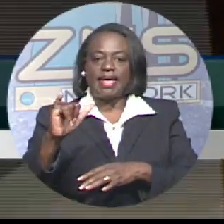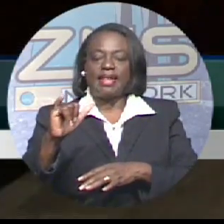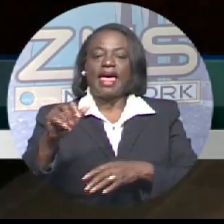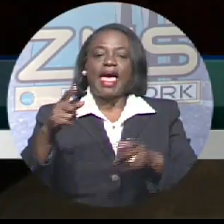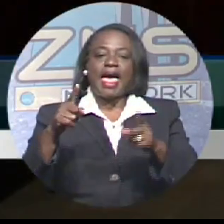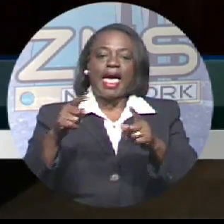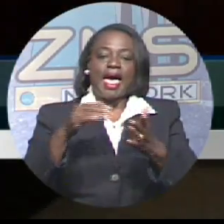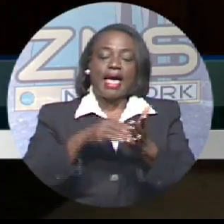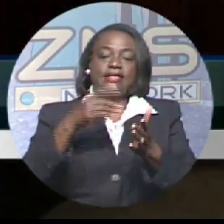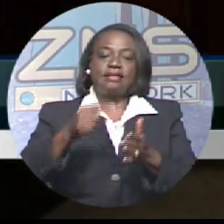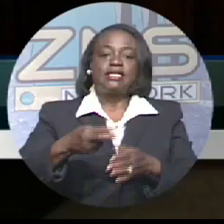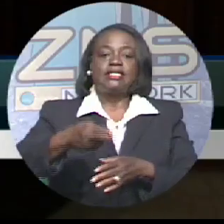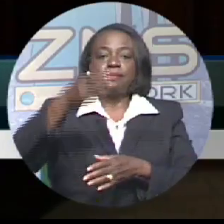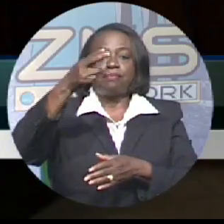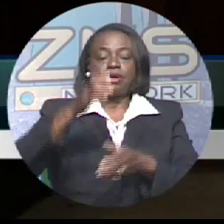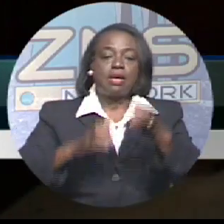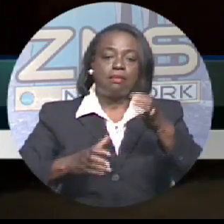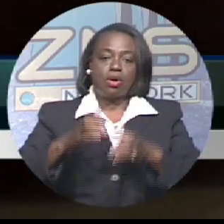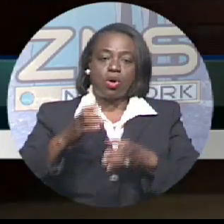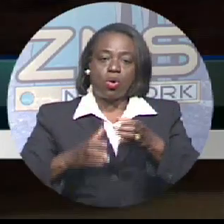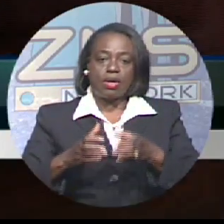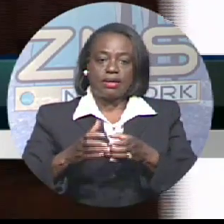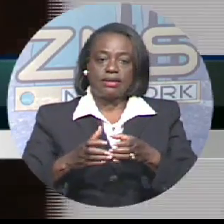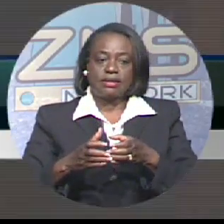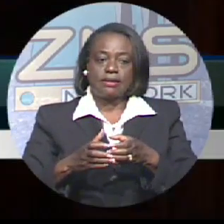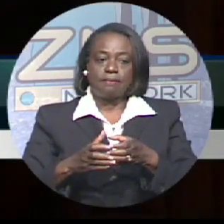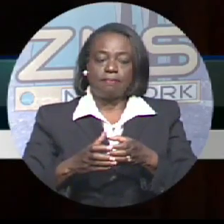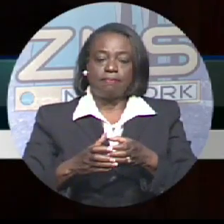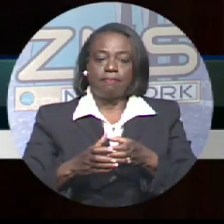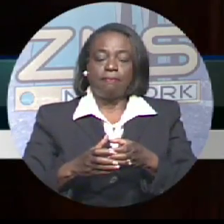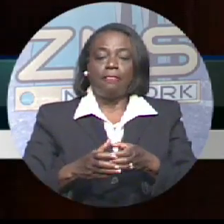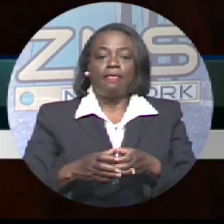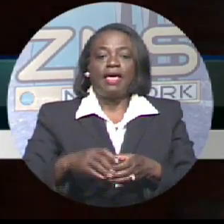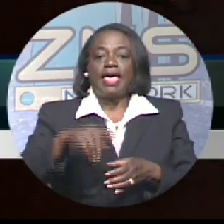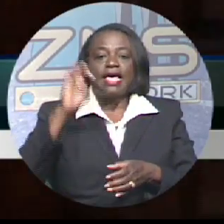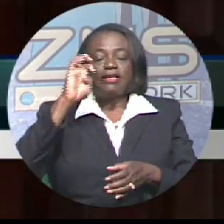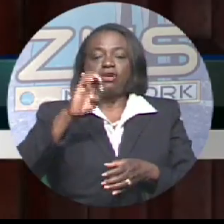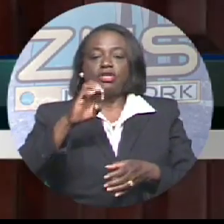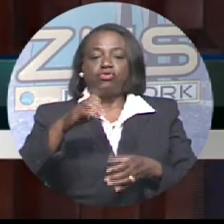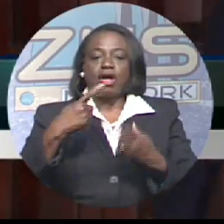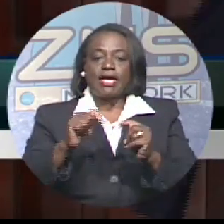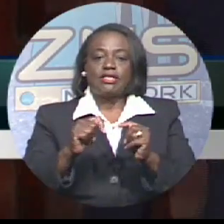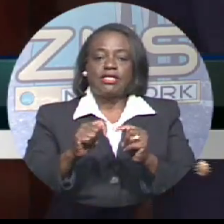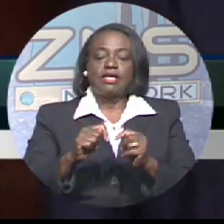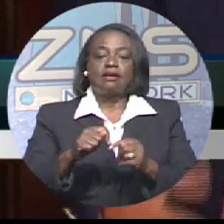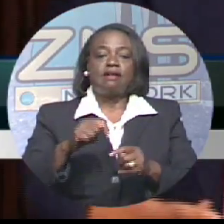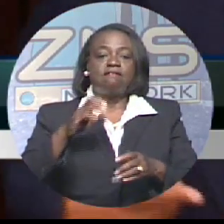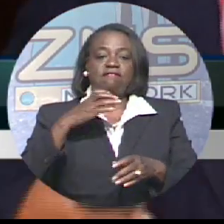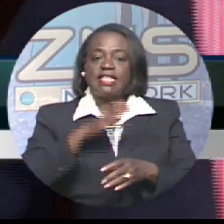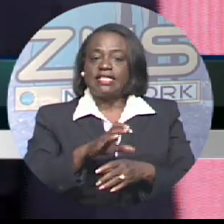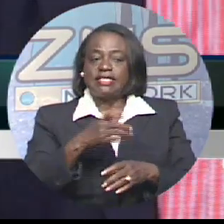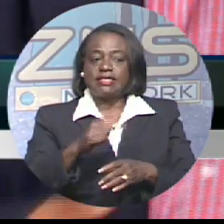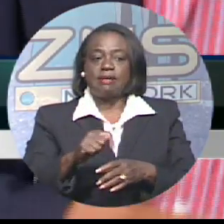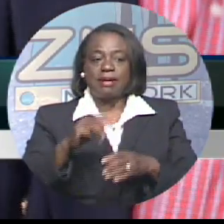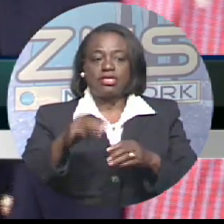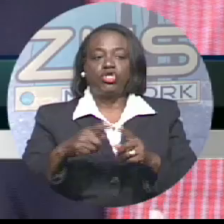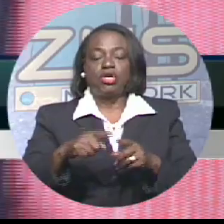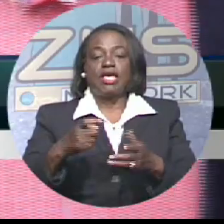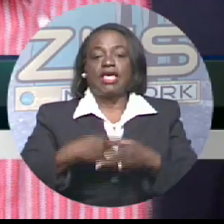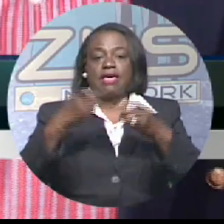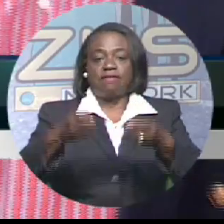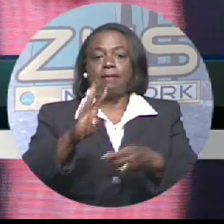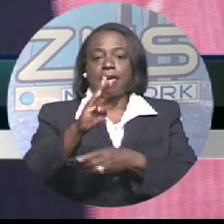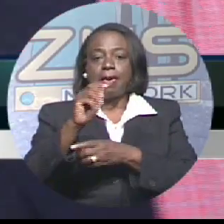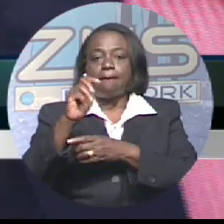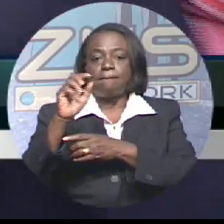Wayne Monroe QC, also had arguments of his own, where he sought to convince the chief magistrate of her jurisdiction either to grant bail